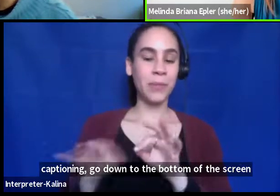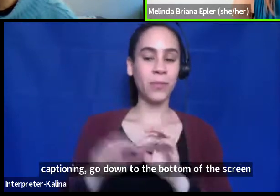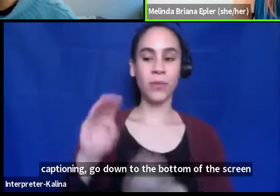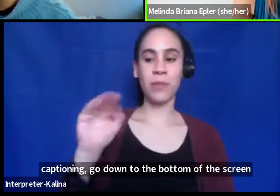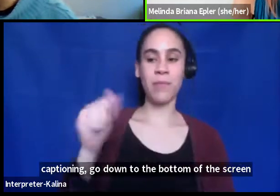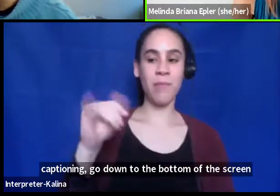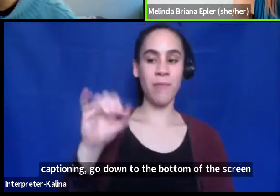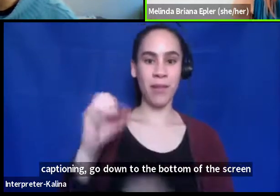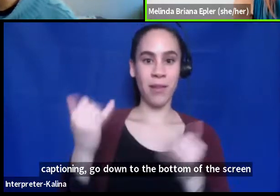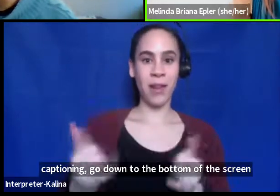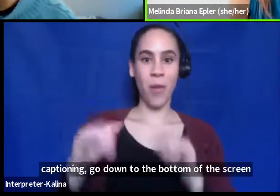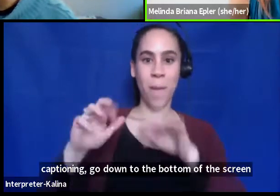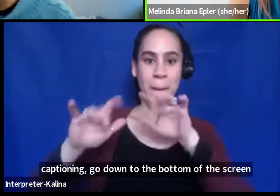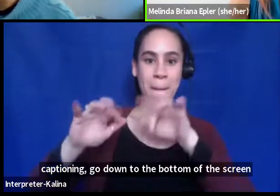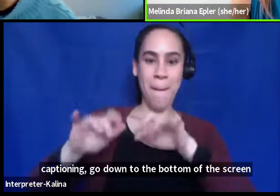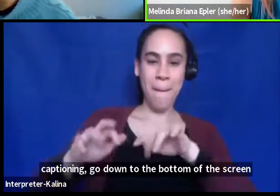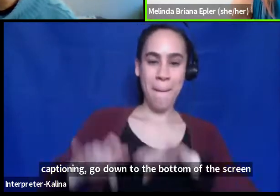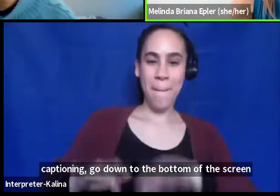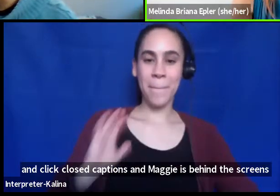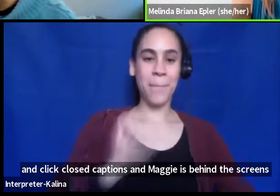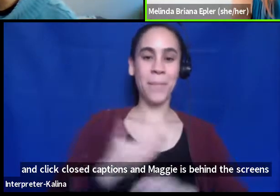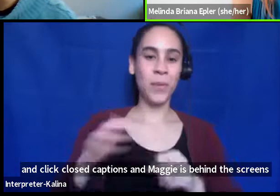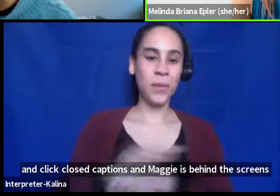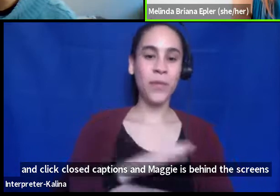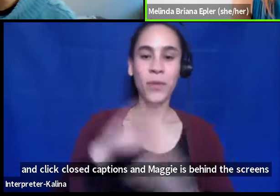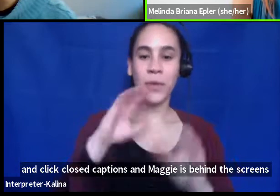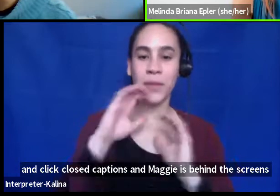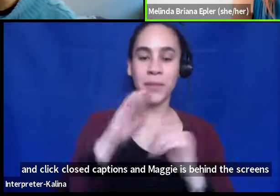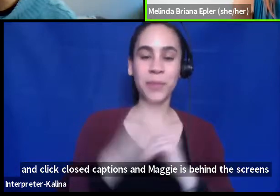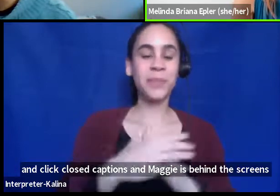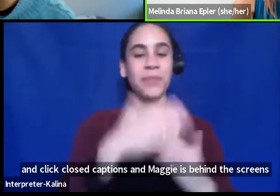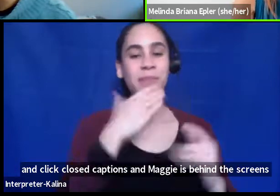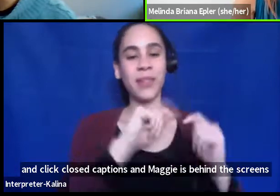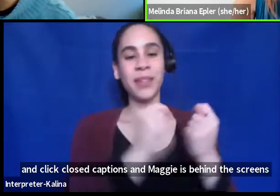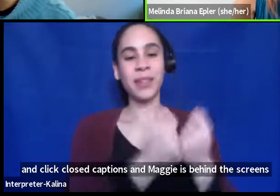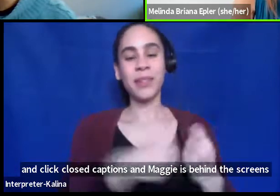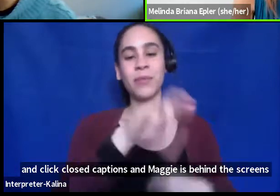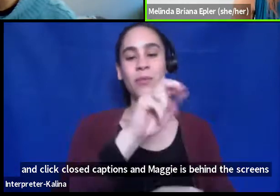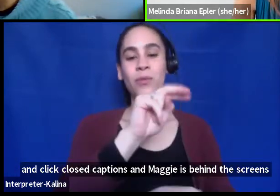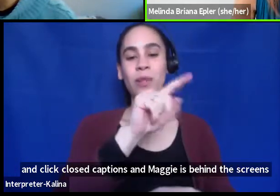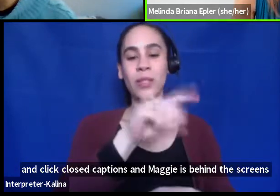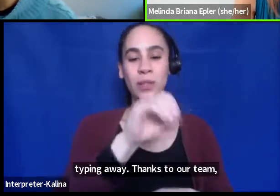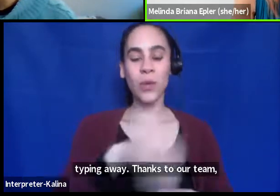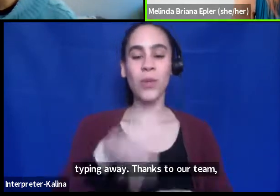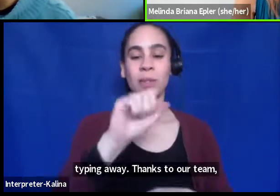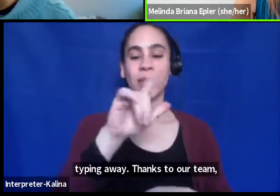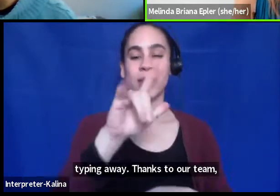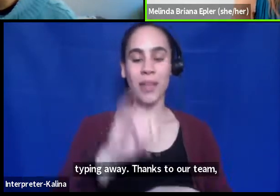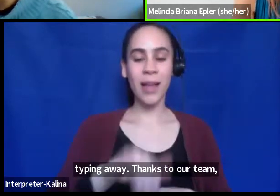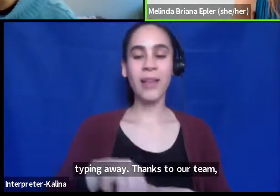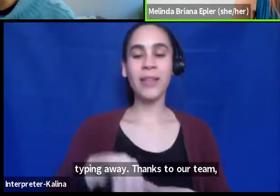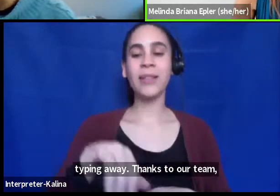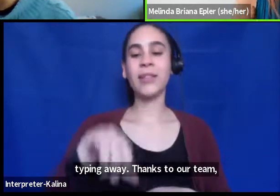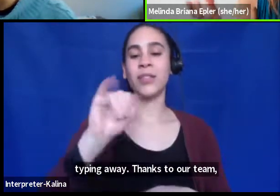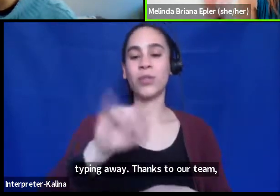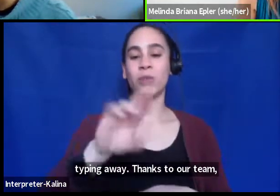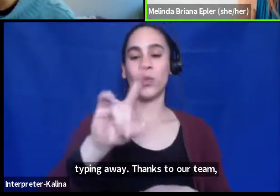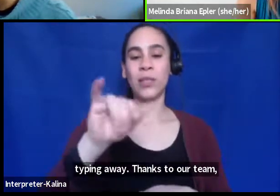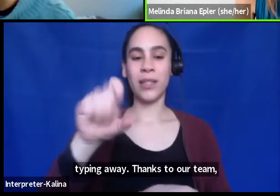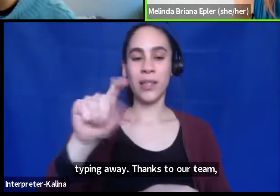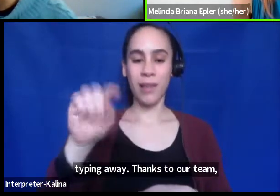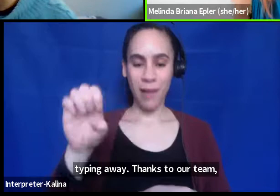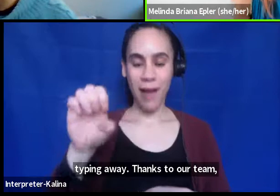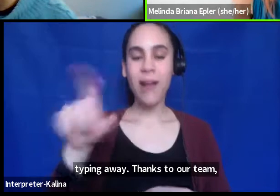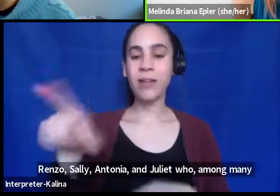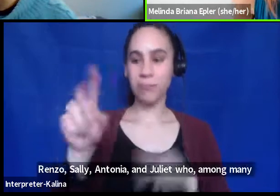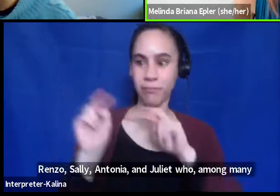away. Thanks to our team, Renzo, Sally, Antonia, and Juliet, who, among many other things, are monitoring the